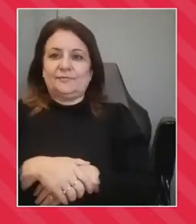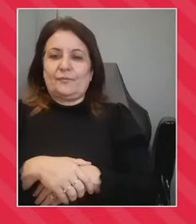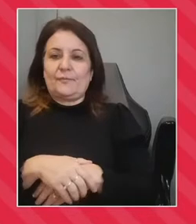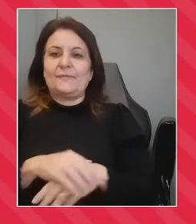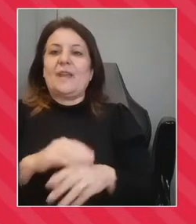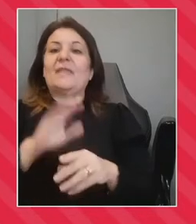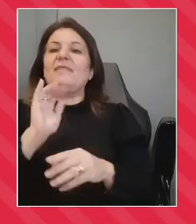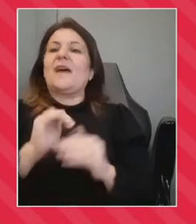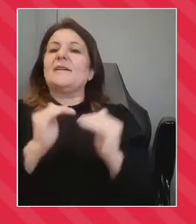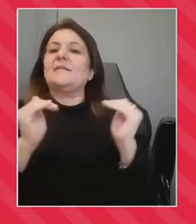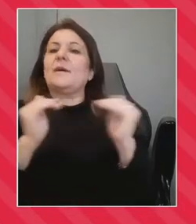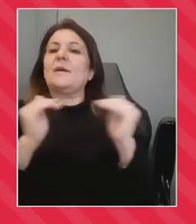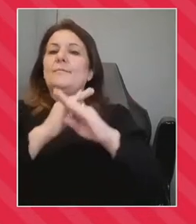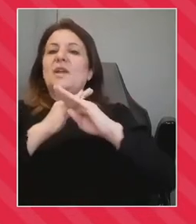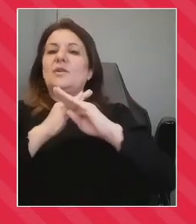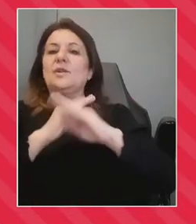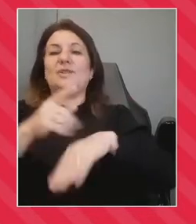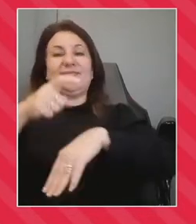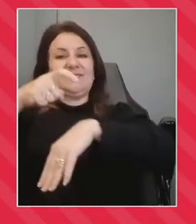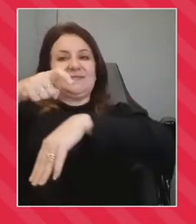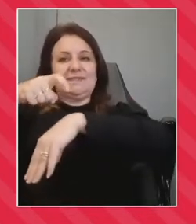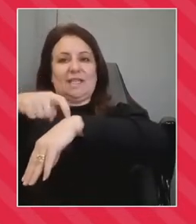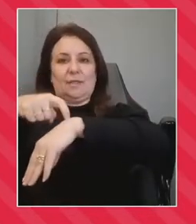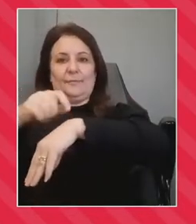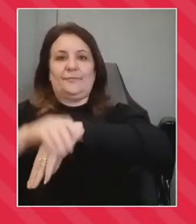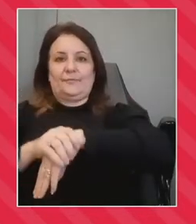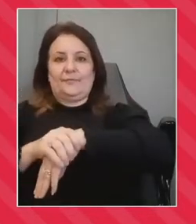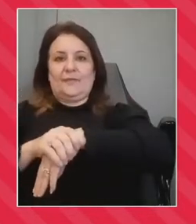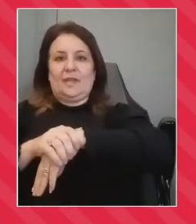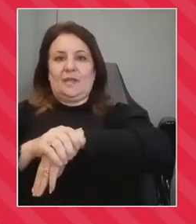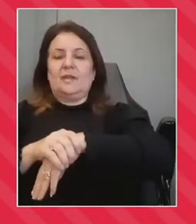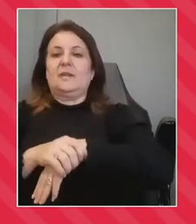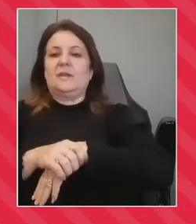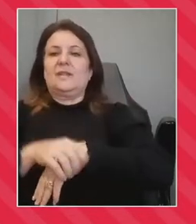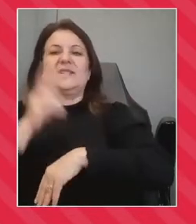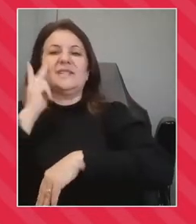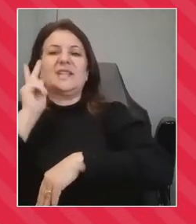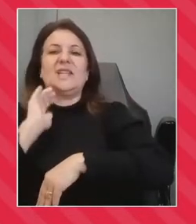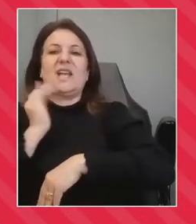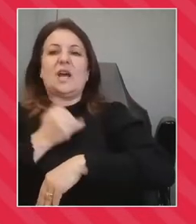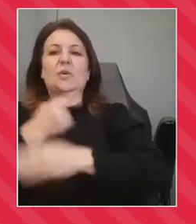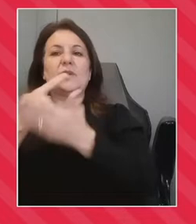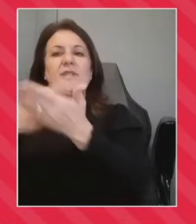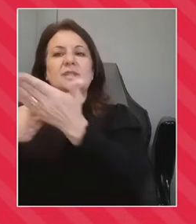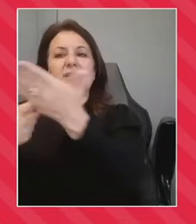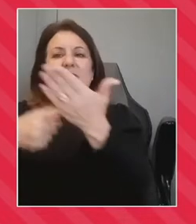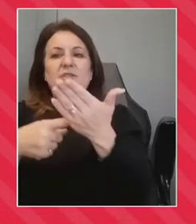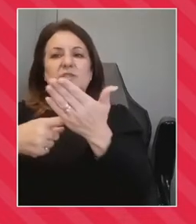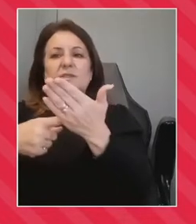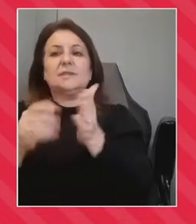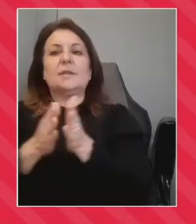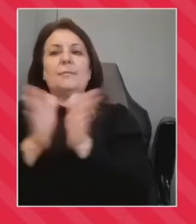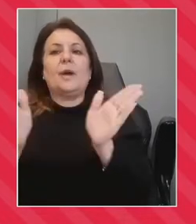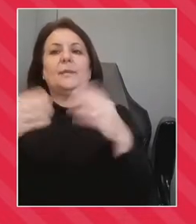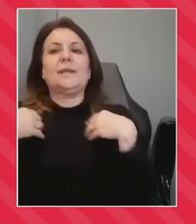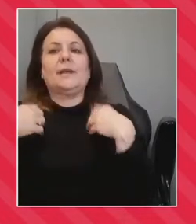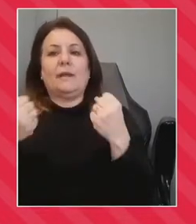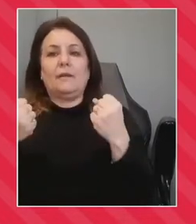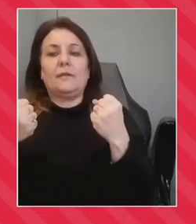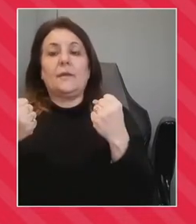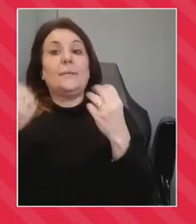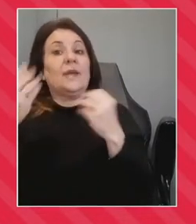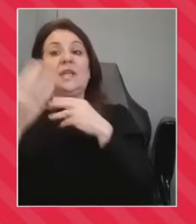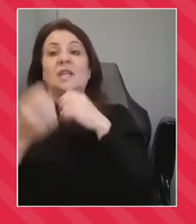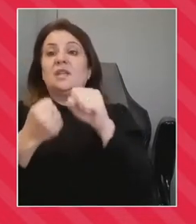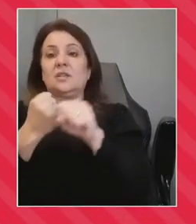is time. I think in our discussions of time in the public health community for a number of years, we've tended to